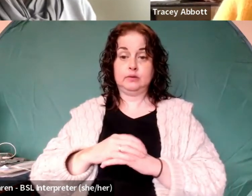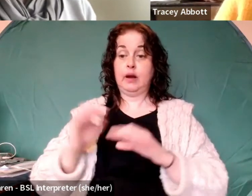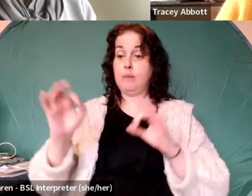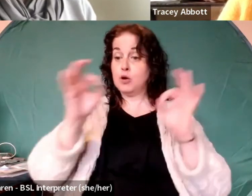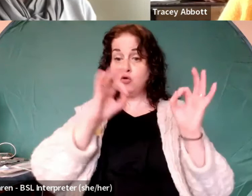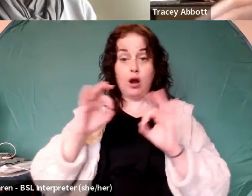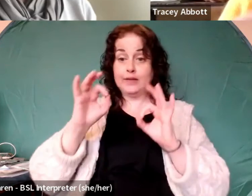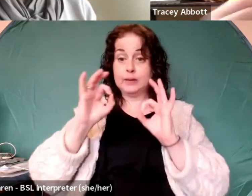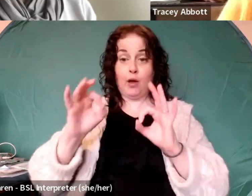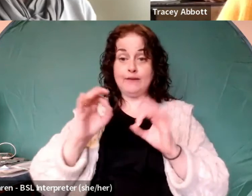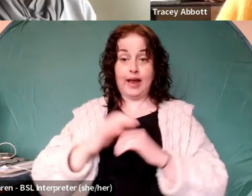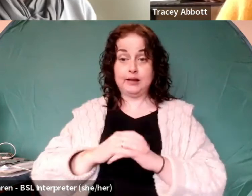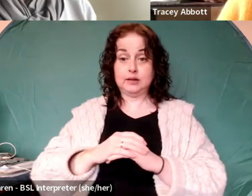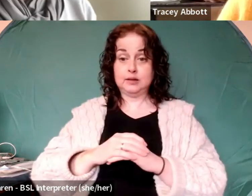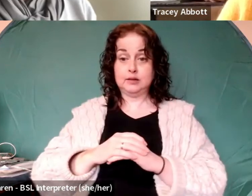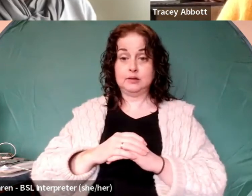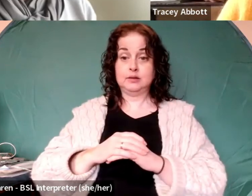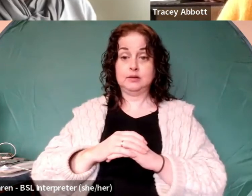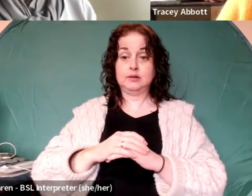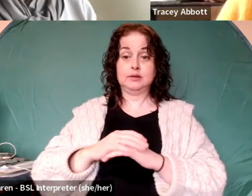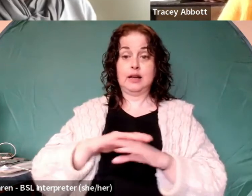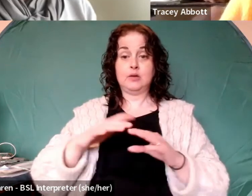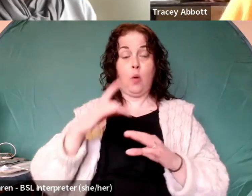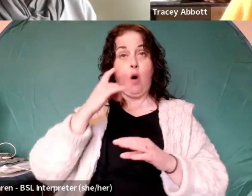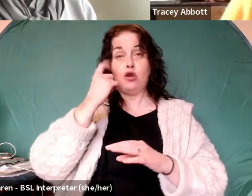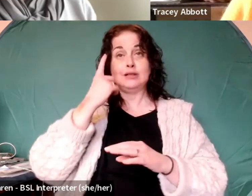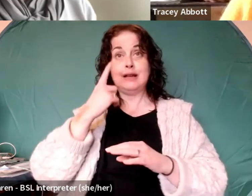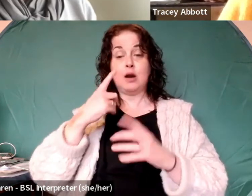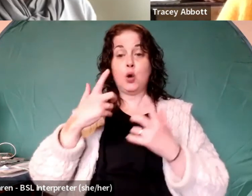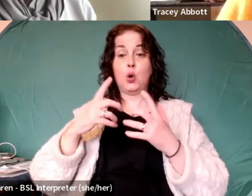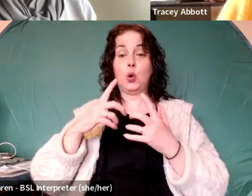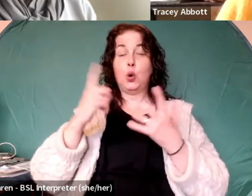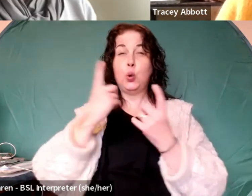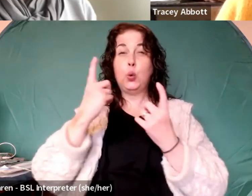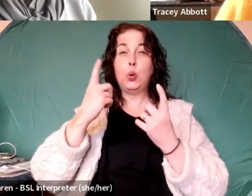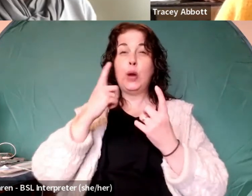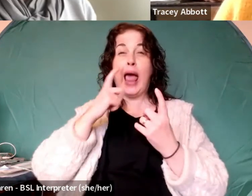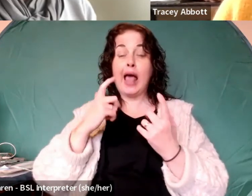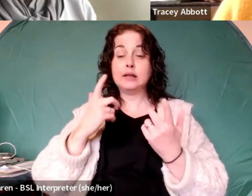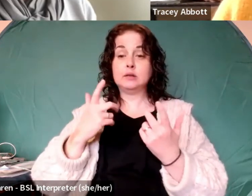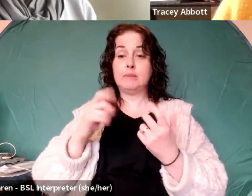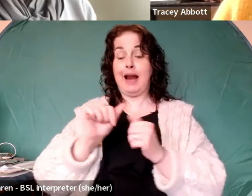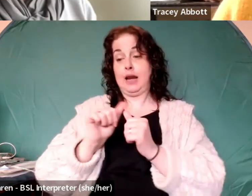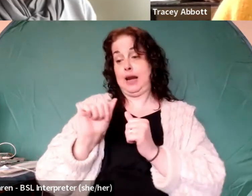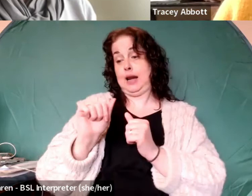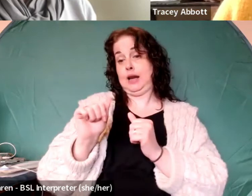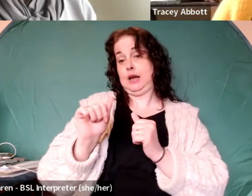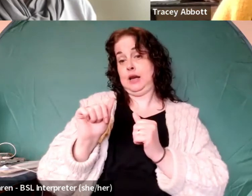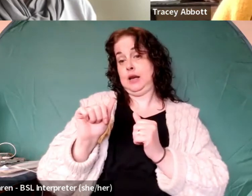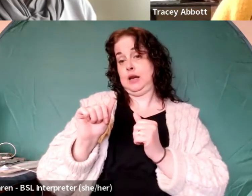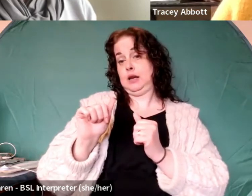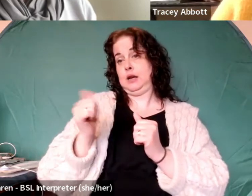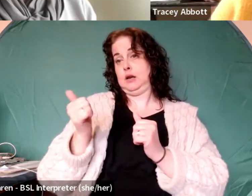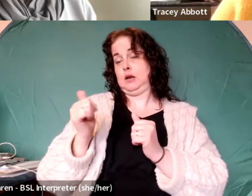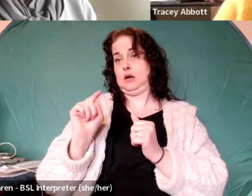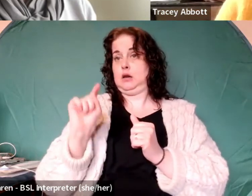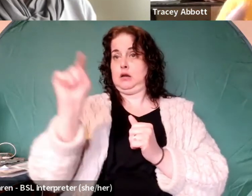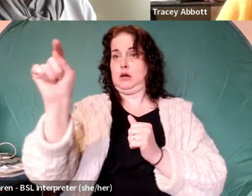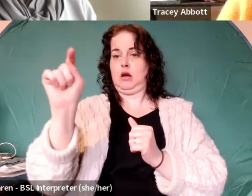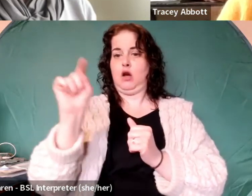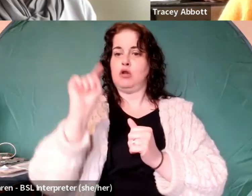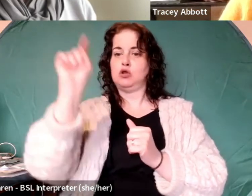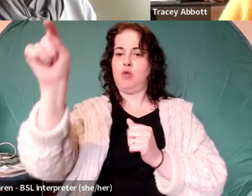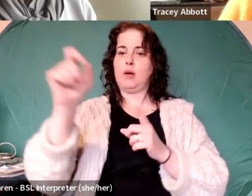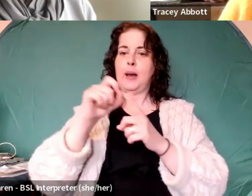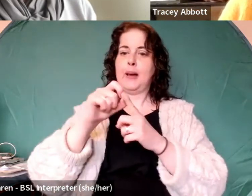are perfect. This is what I don't quite understand. Who cares? I mean, my next door neighbour, he's over the road, I'm pointing over there, Peter,